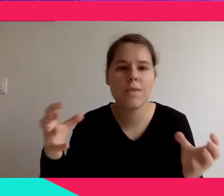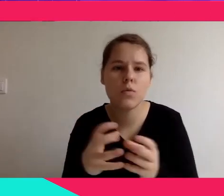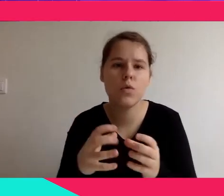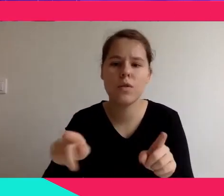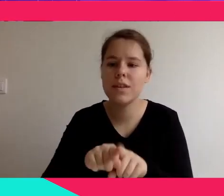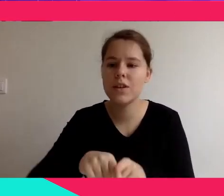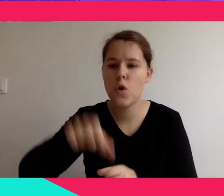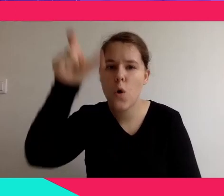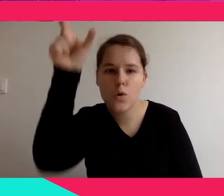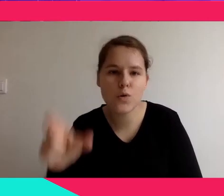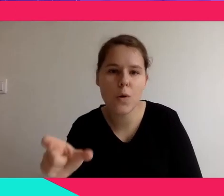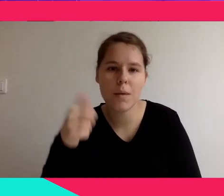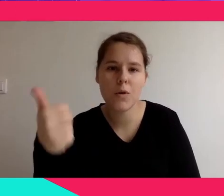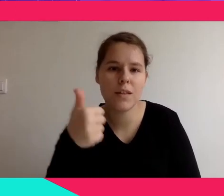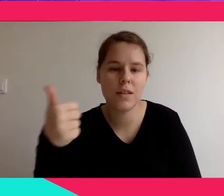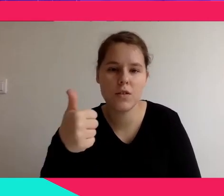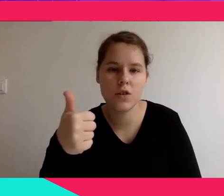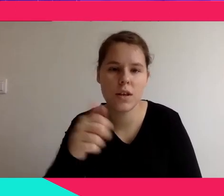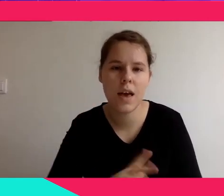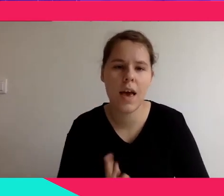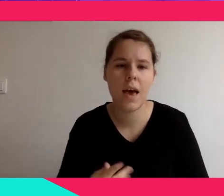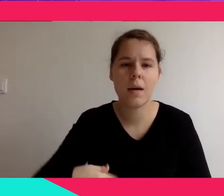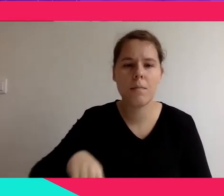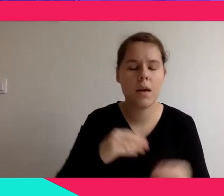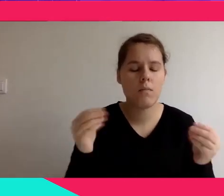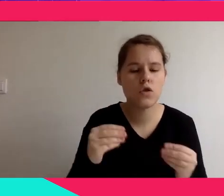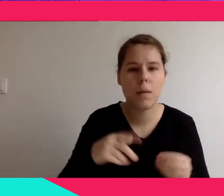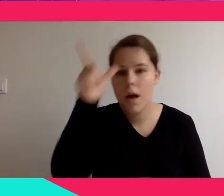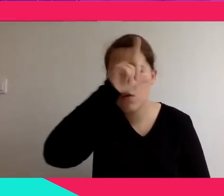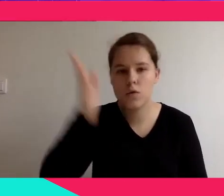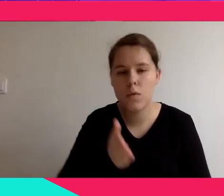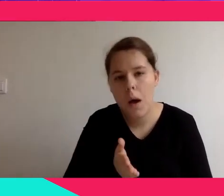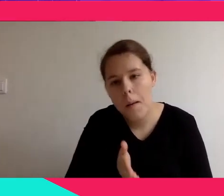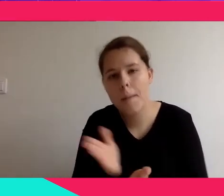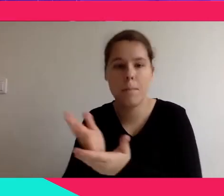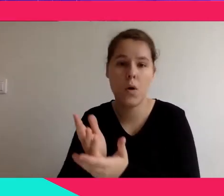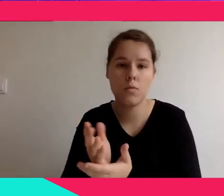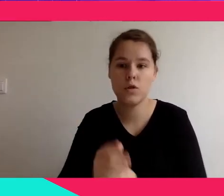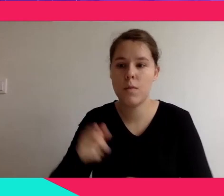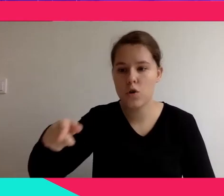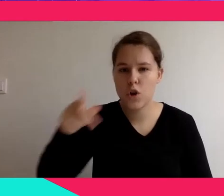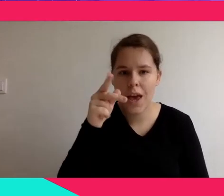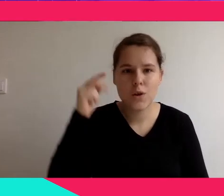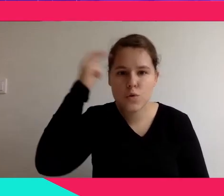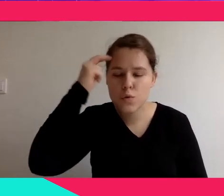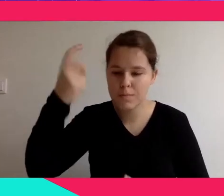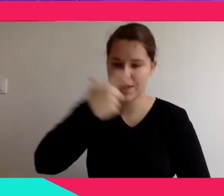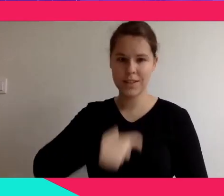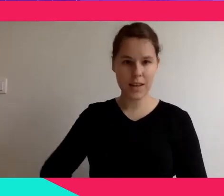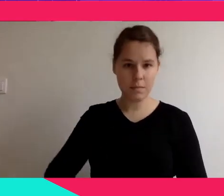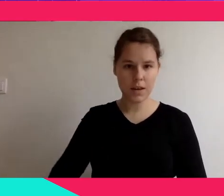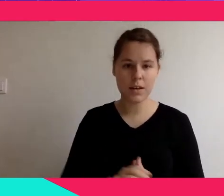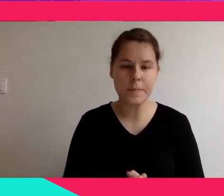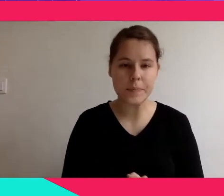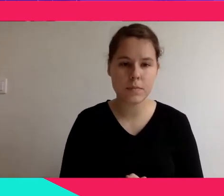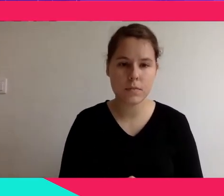in meeting themselves through the summary of other people's